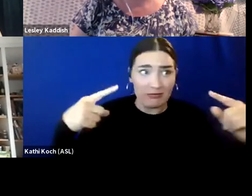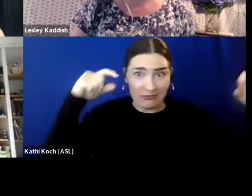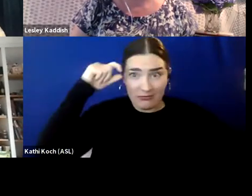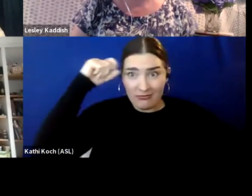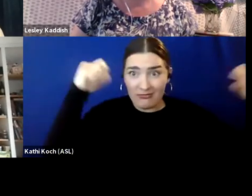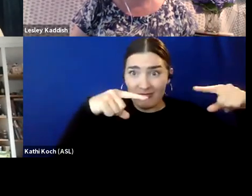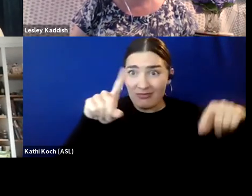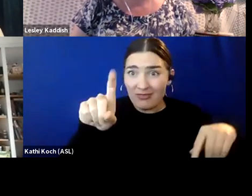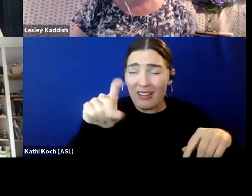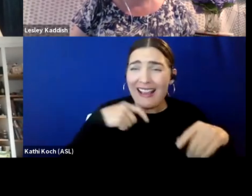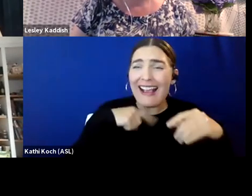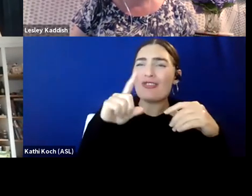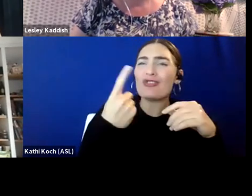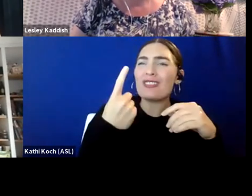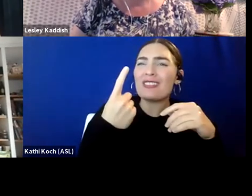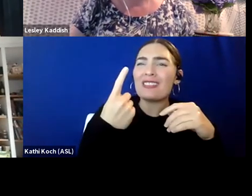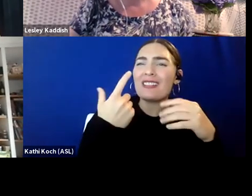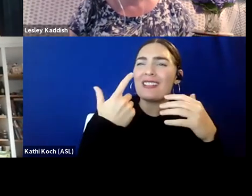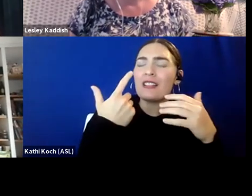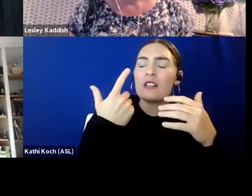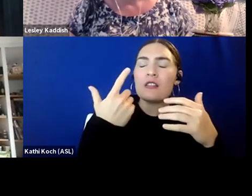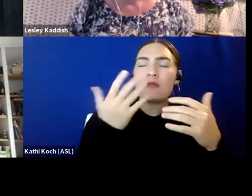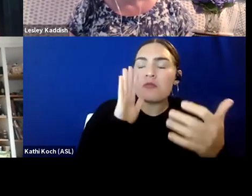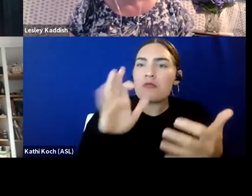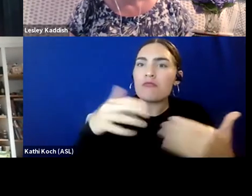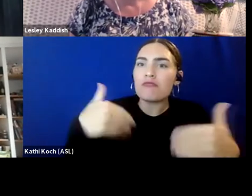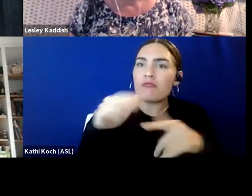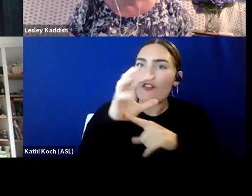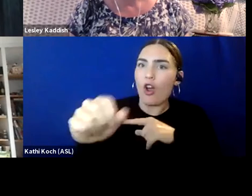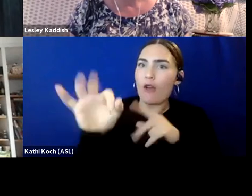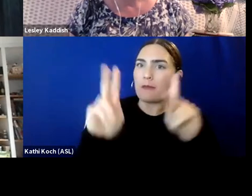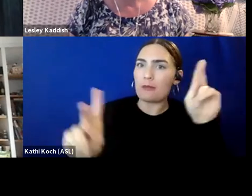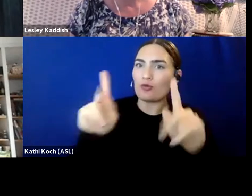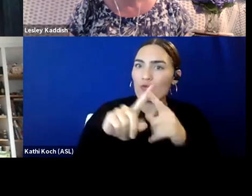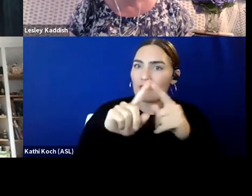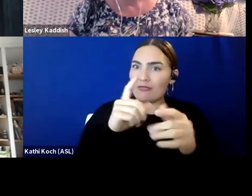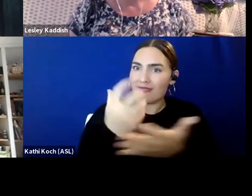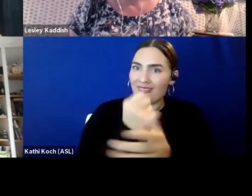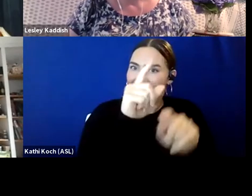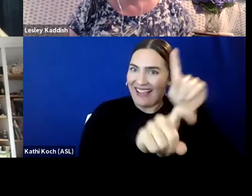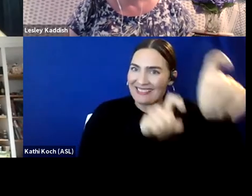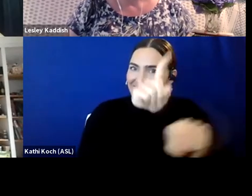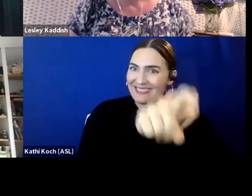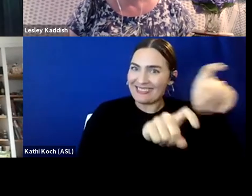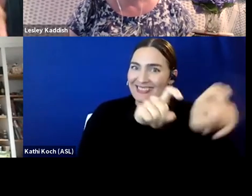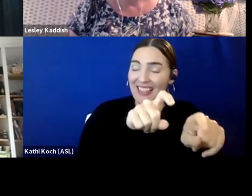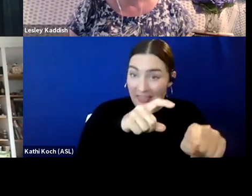concerts if they could like meet the people, like bring the people forward, I thought was fascinating. And then I got